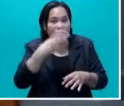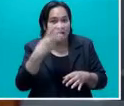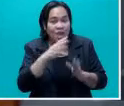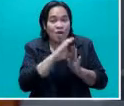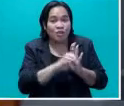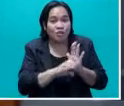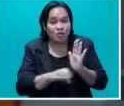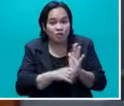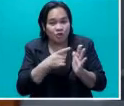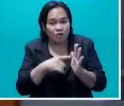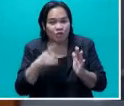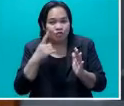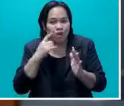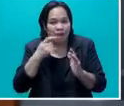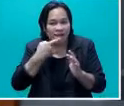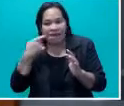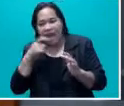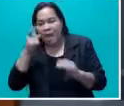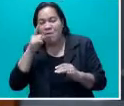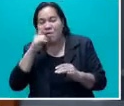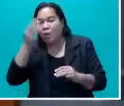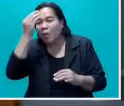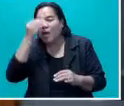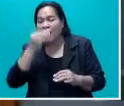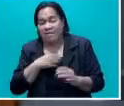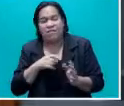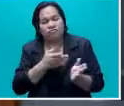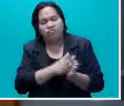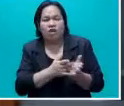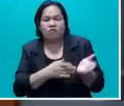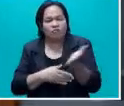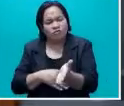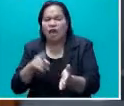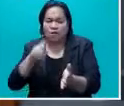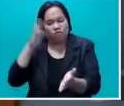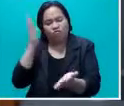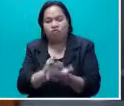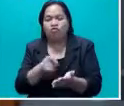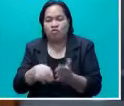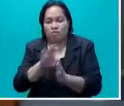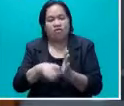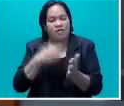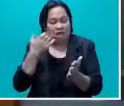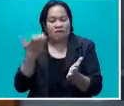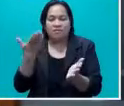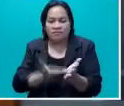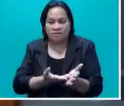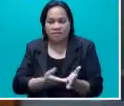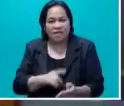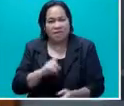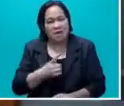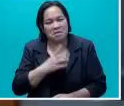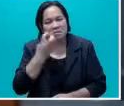Constitution to hoodwink the people into believing that it would bring us genuine democracy. But unfortunately,